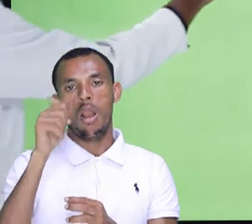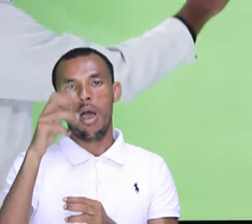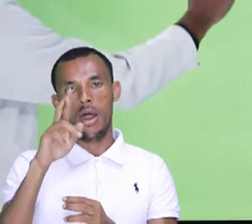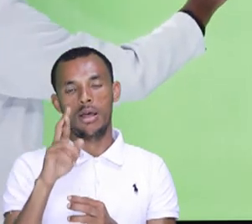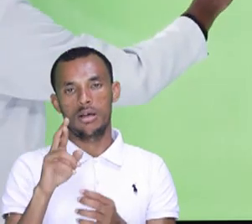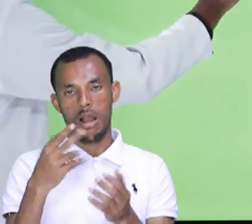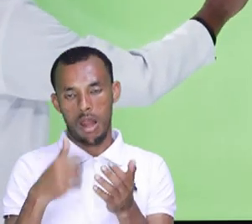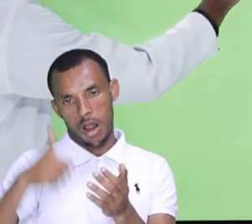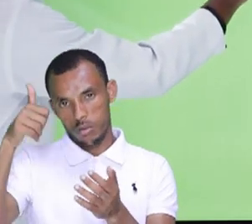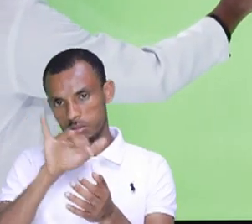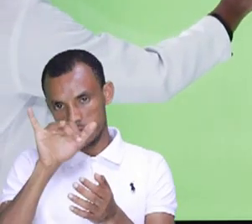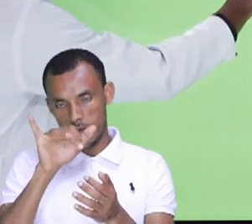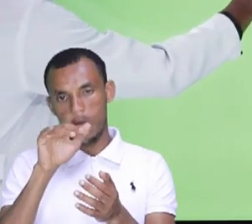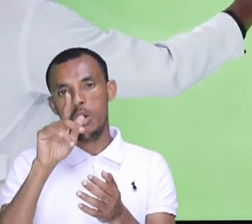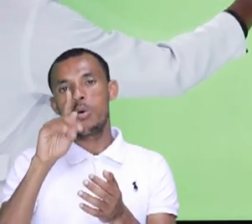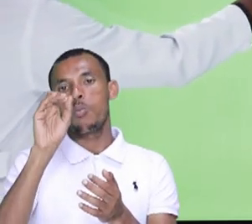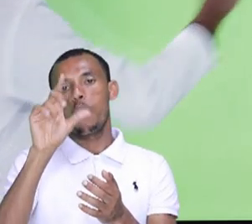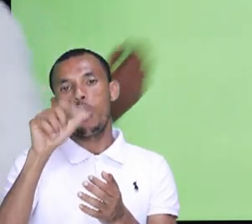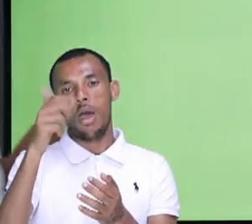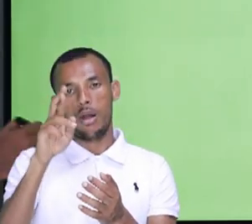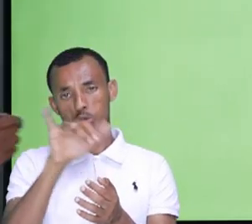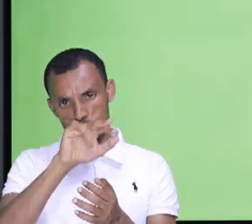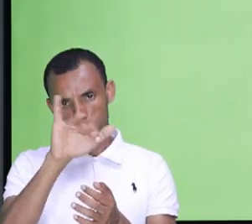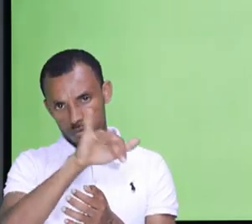This one again polar. Both are polar.